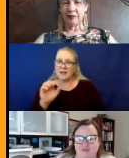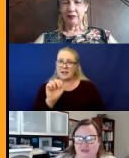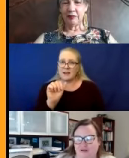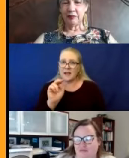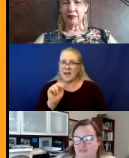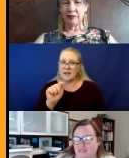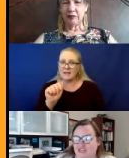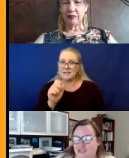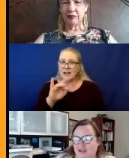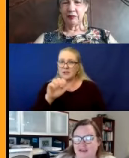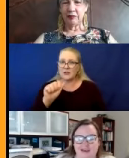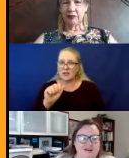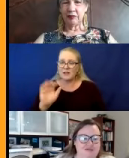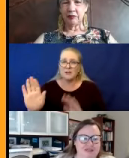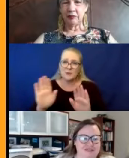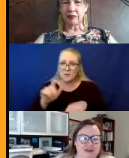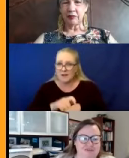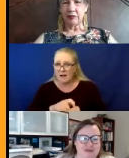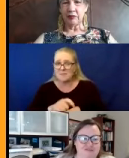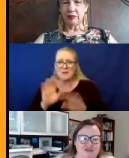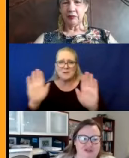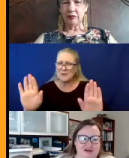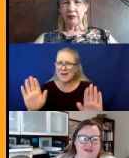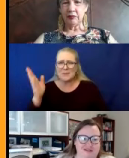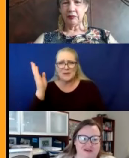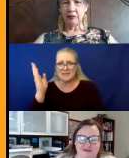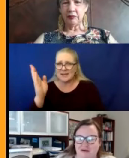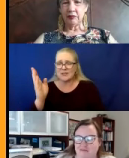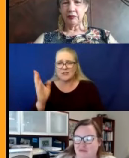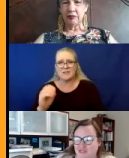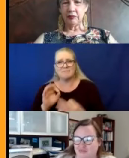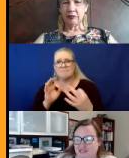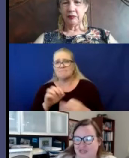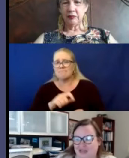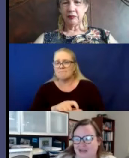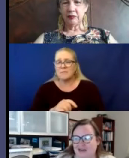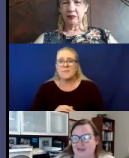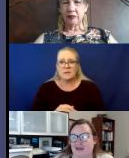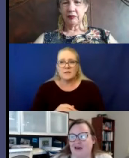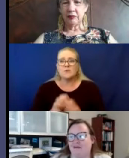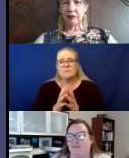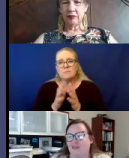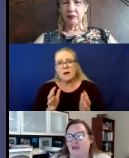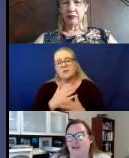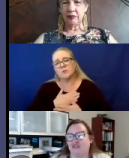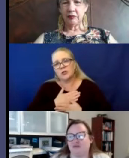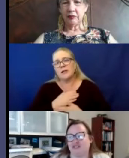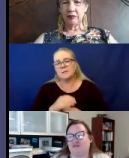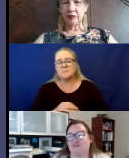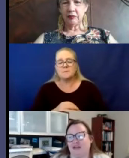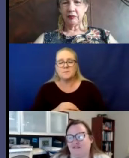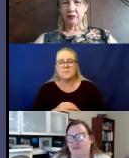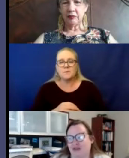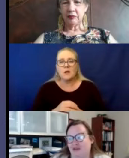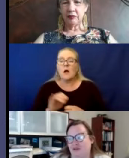this was a really great presentation and really timely for sure. So much appreciated. I do want to